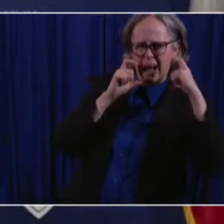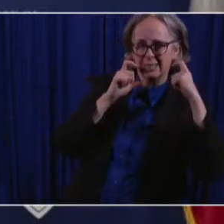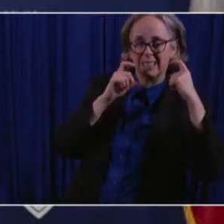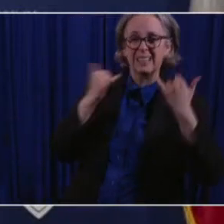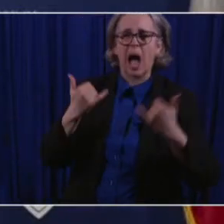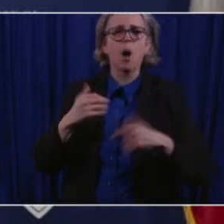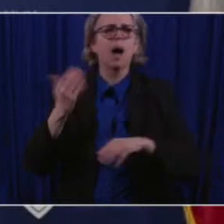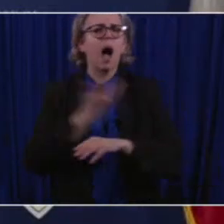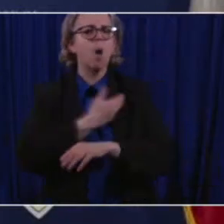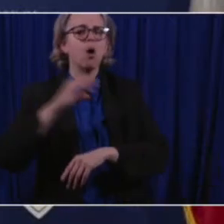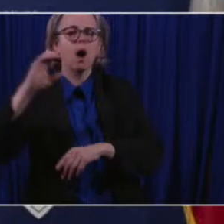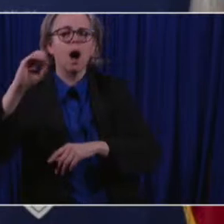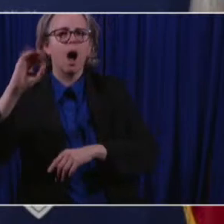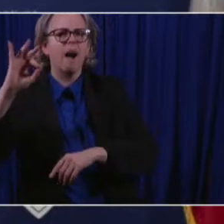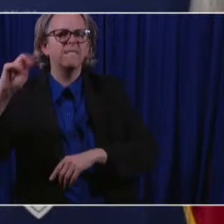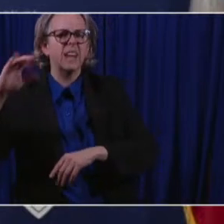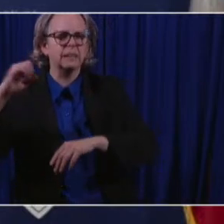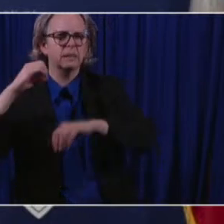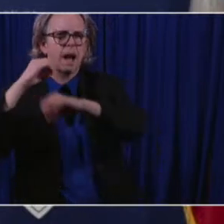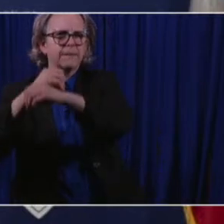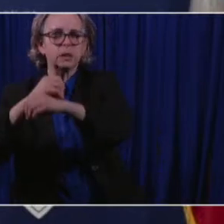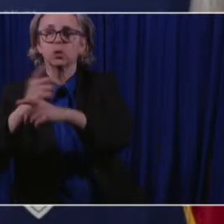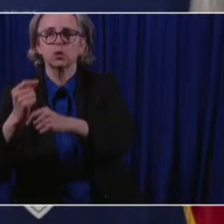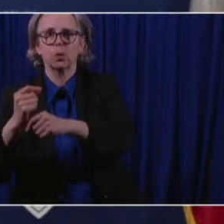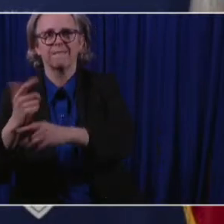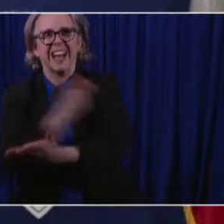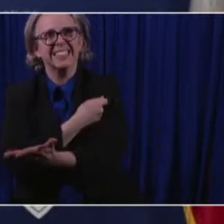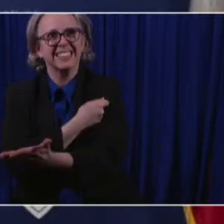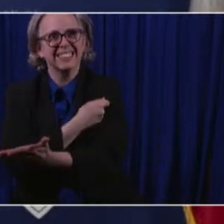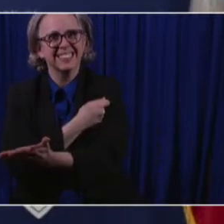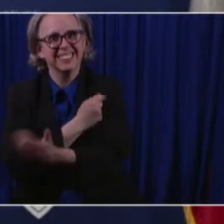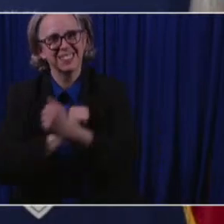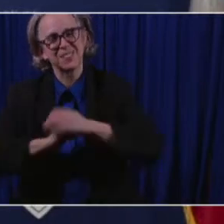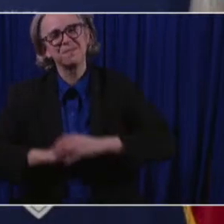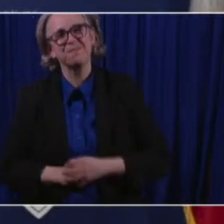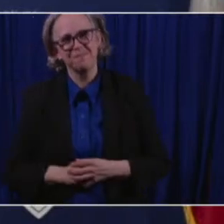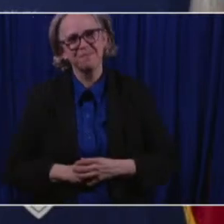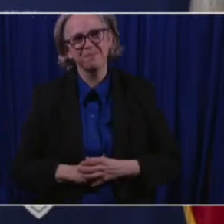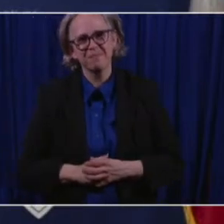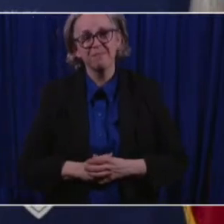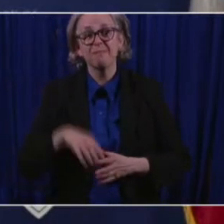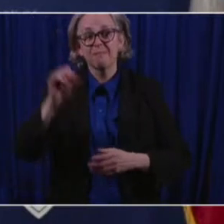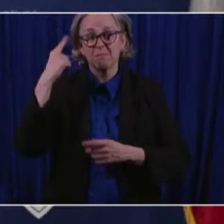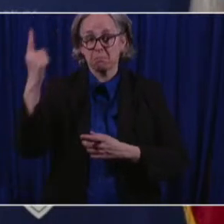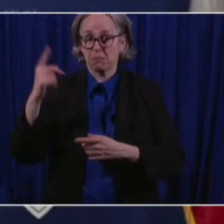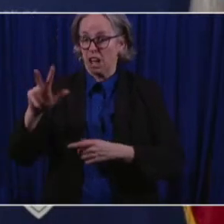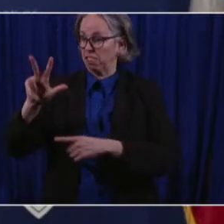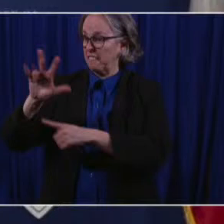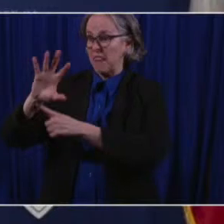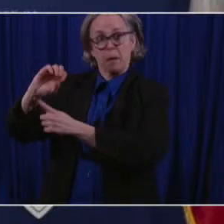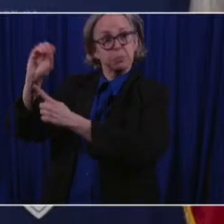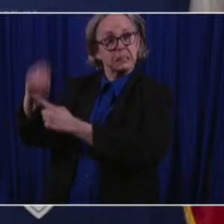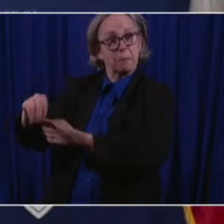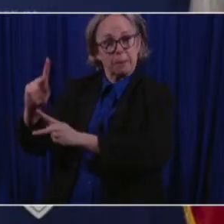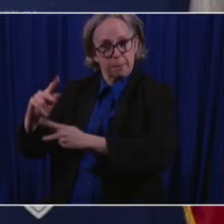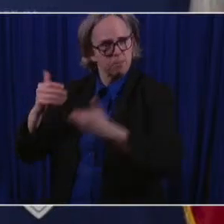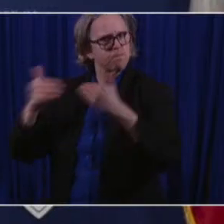now been vaccinated. We just have to keep going. And the efforts that you heard a moment